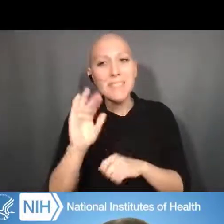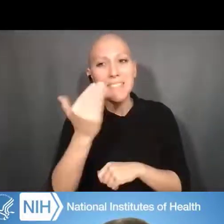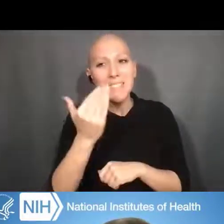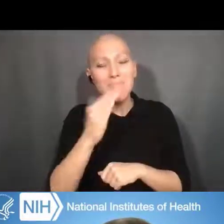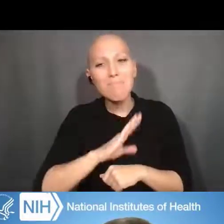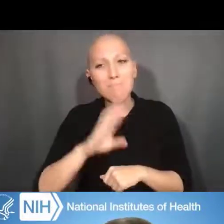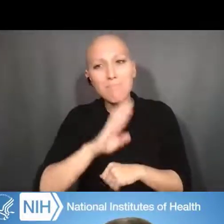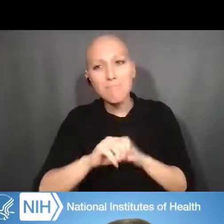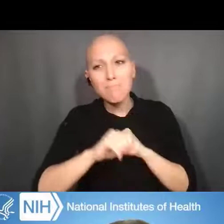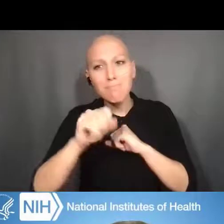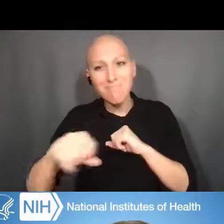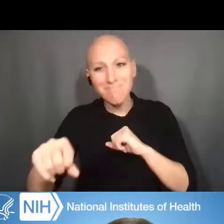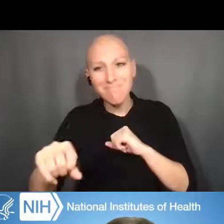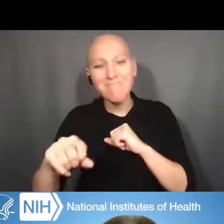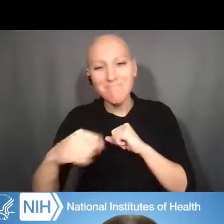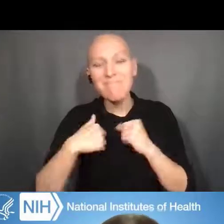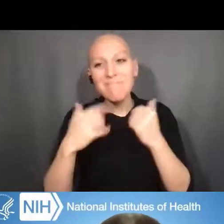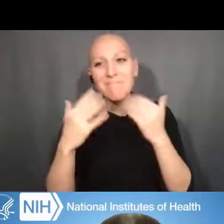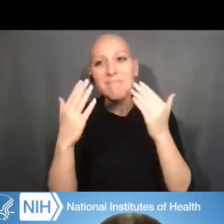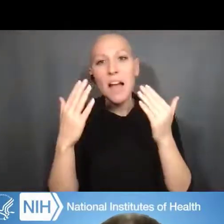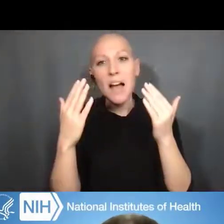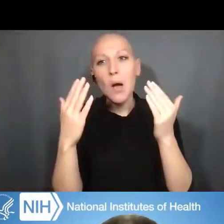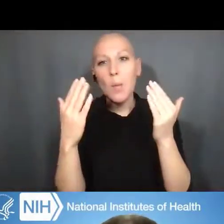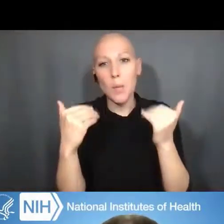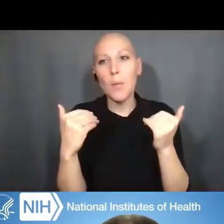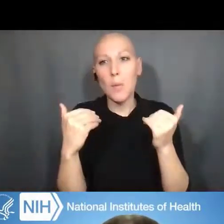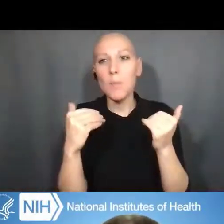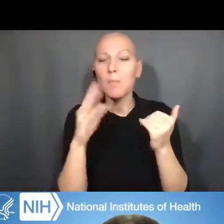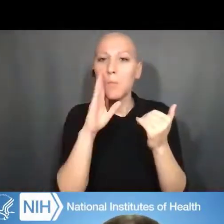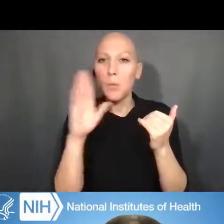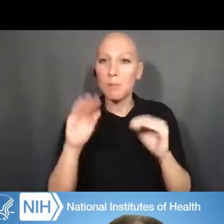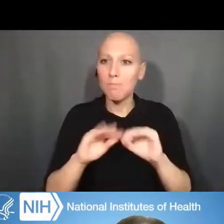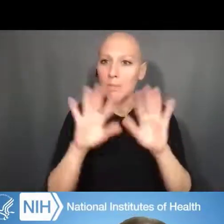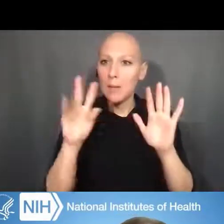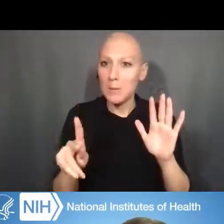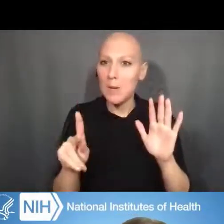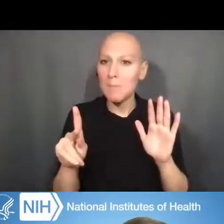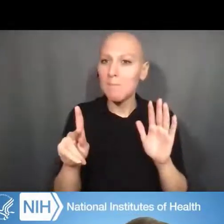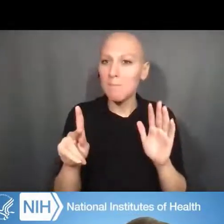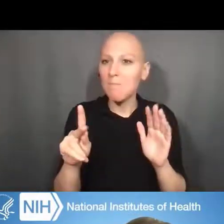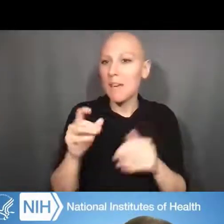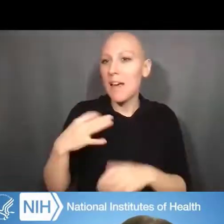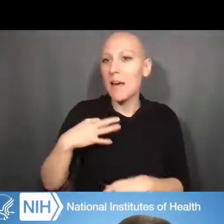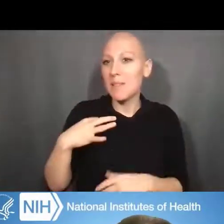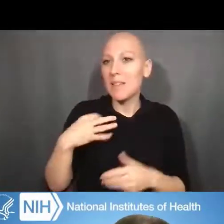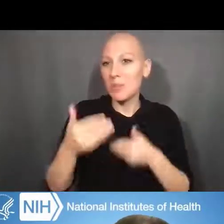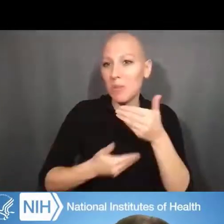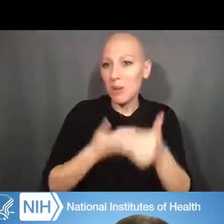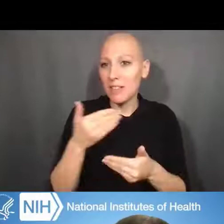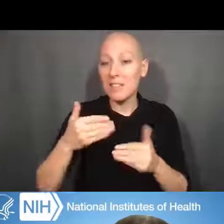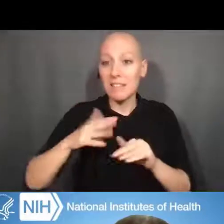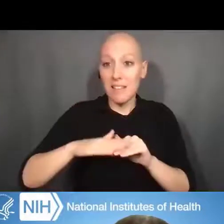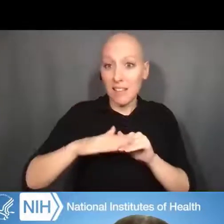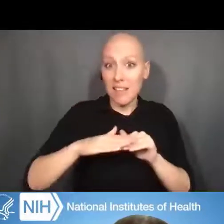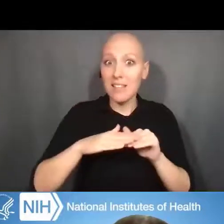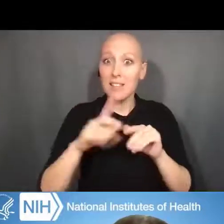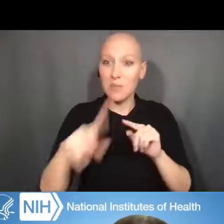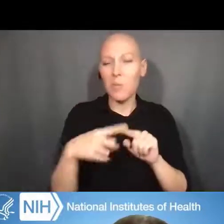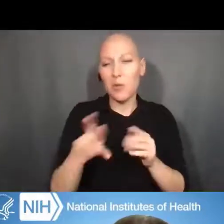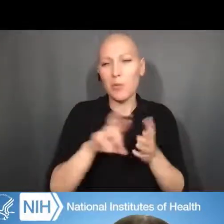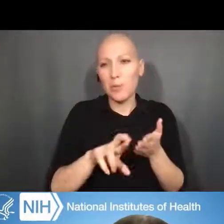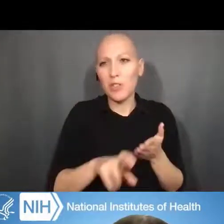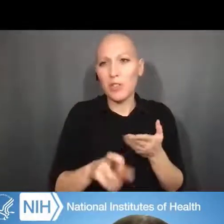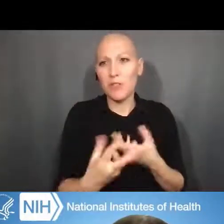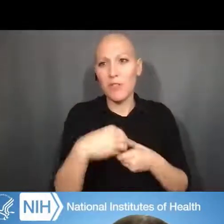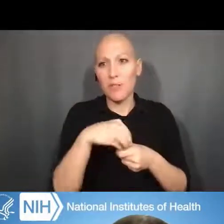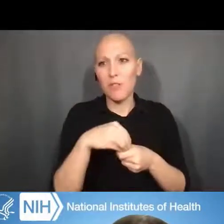shed some light today on the application process, at least when your research involves the use of